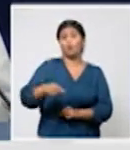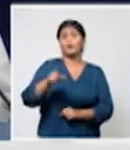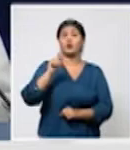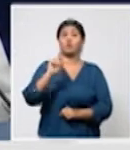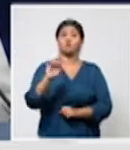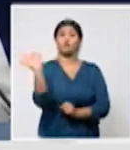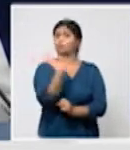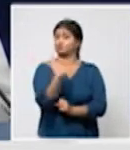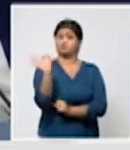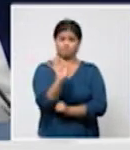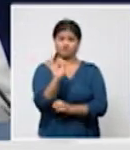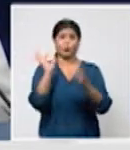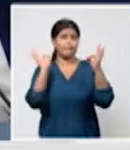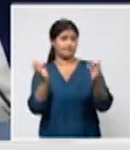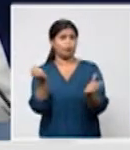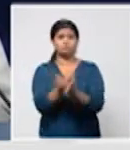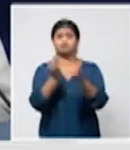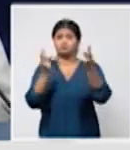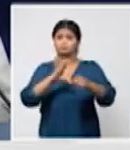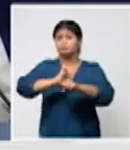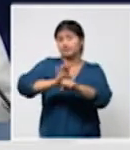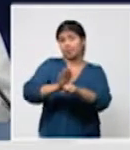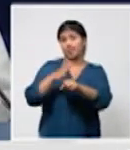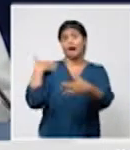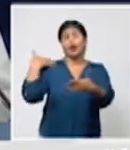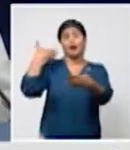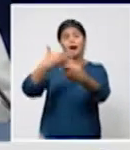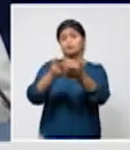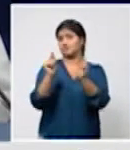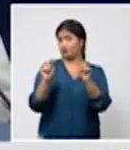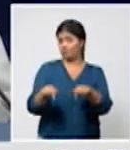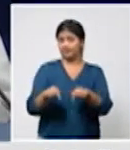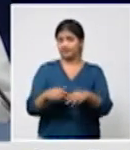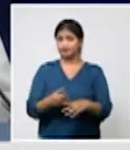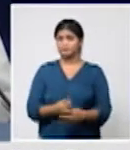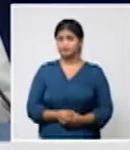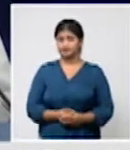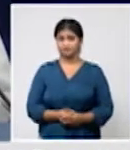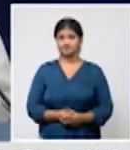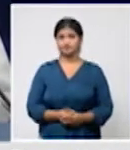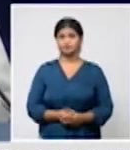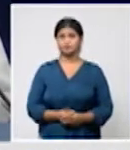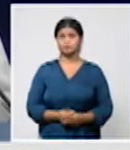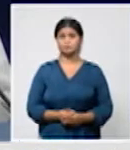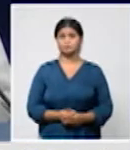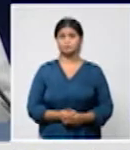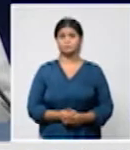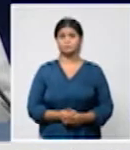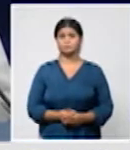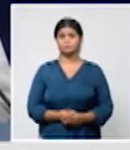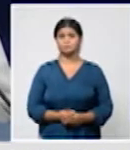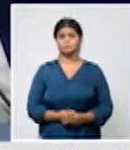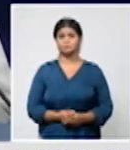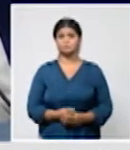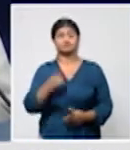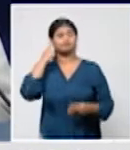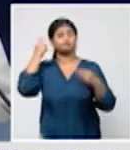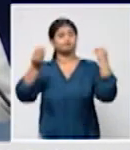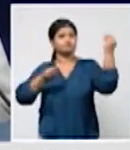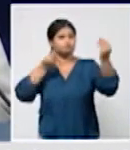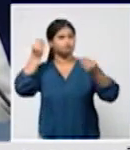age, and 3 are over the age of 60. Of the 33 cases confirmed